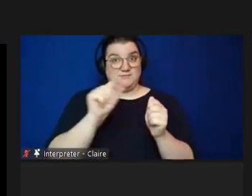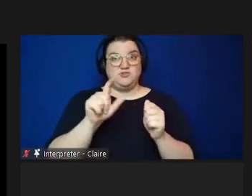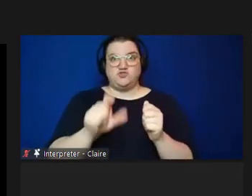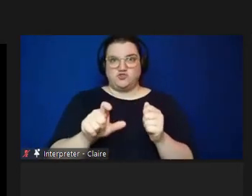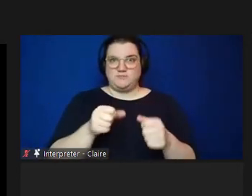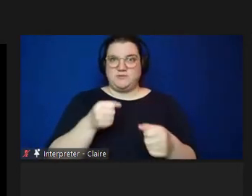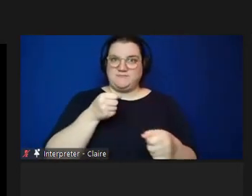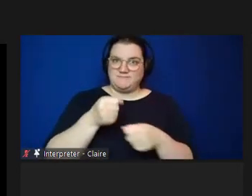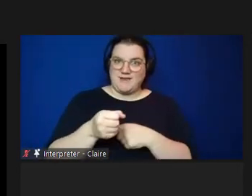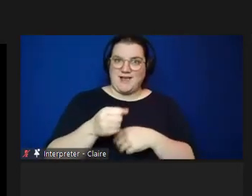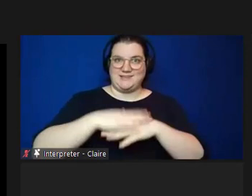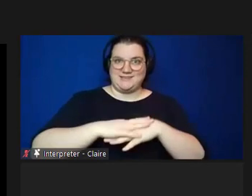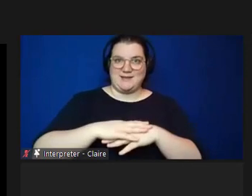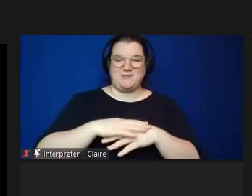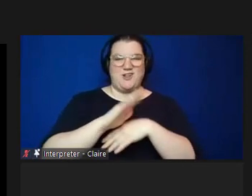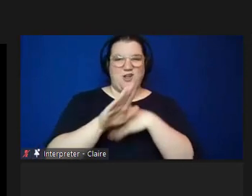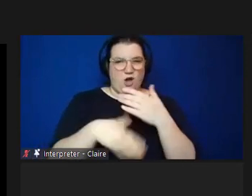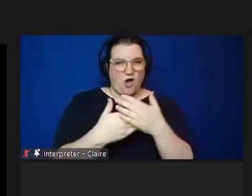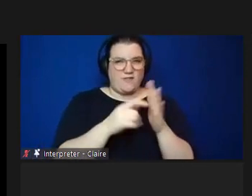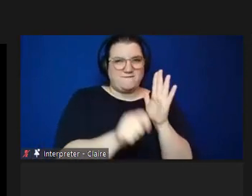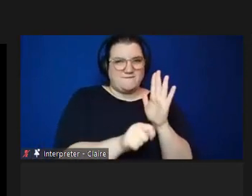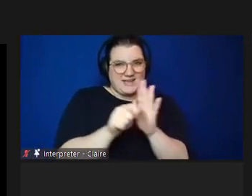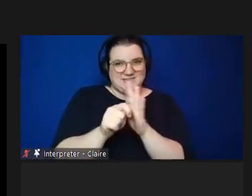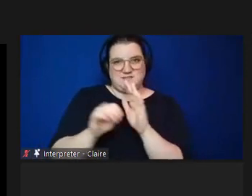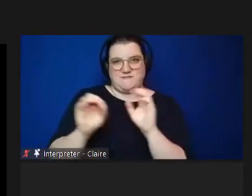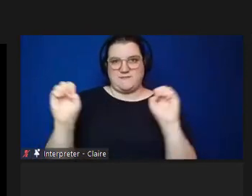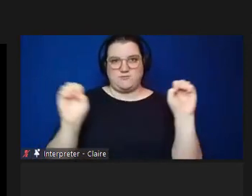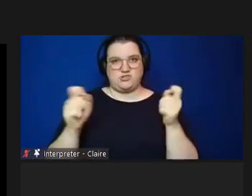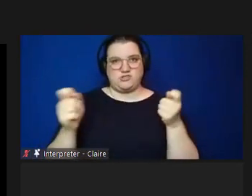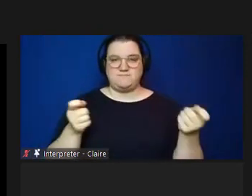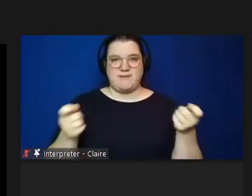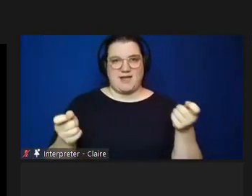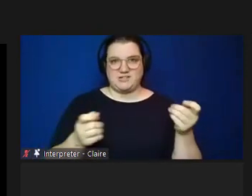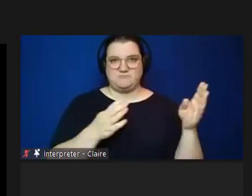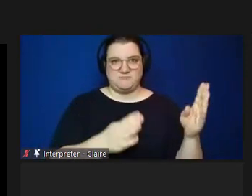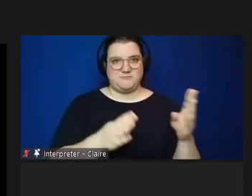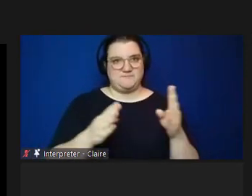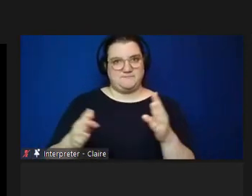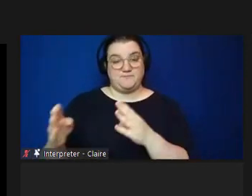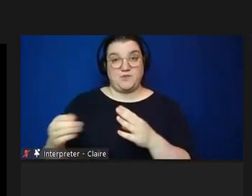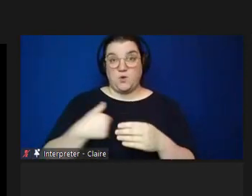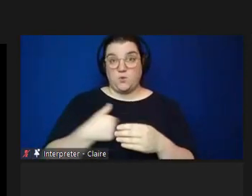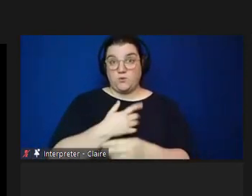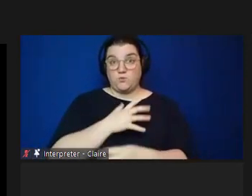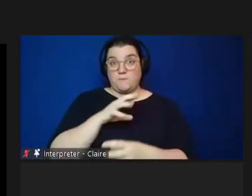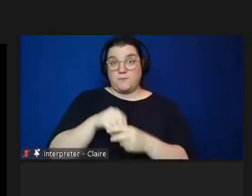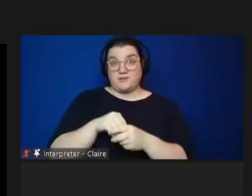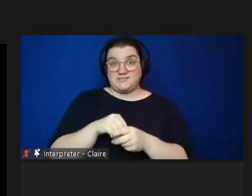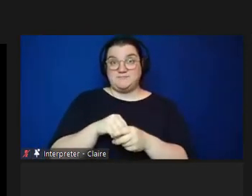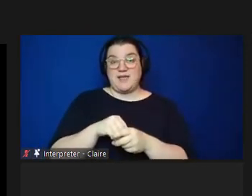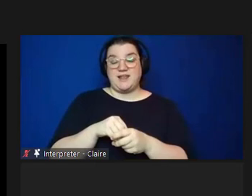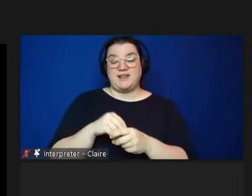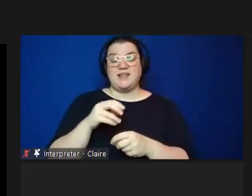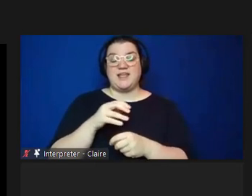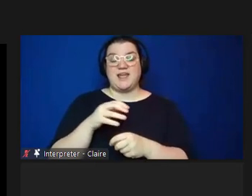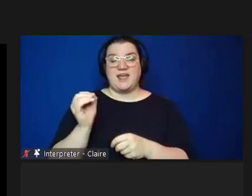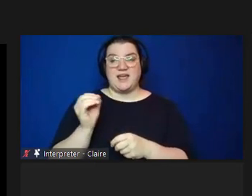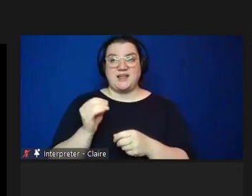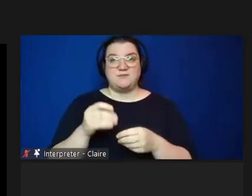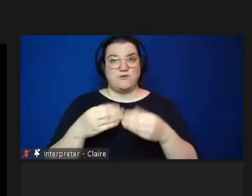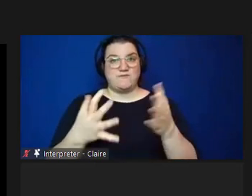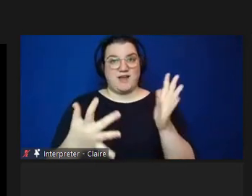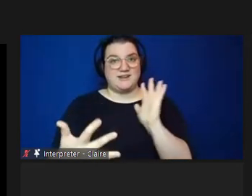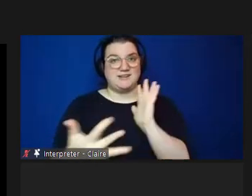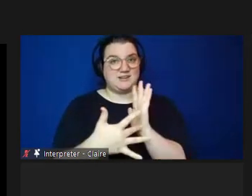phases of emergency management. And we were participating and providing